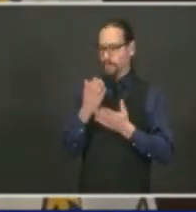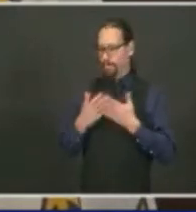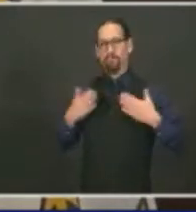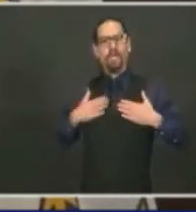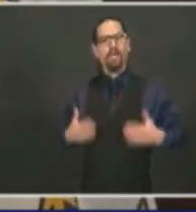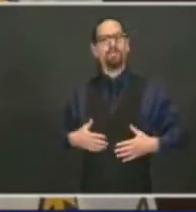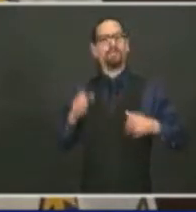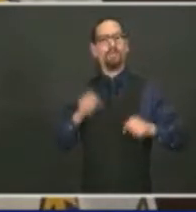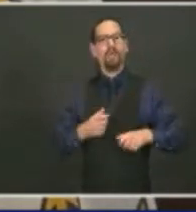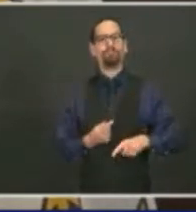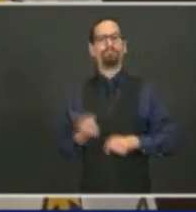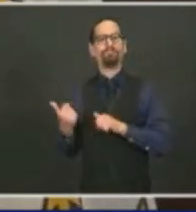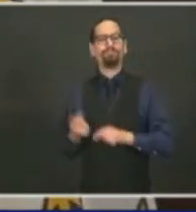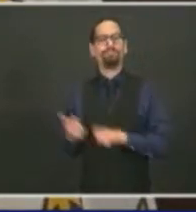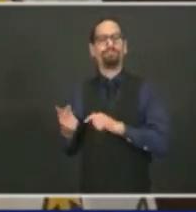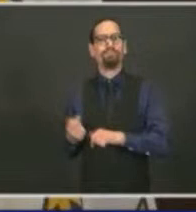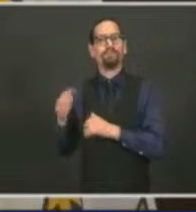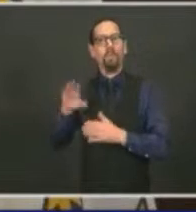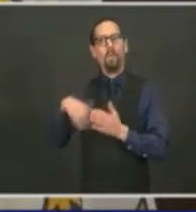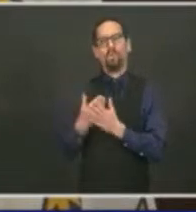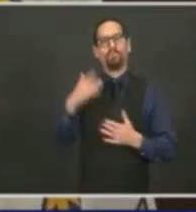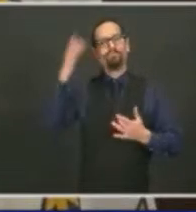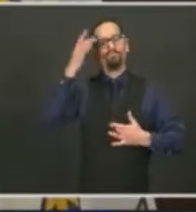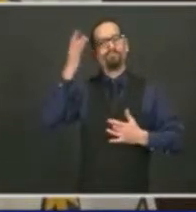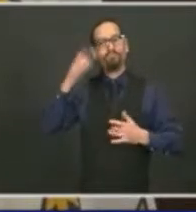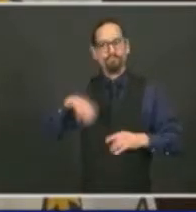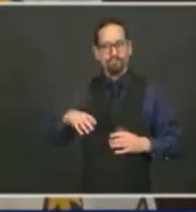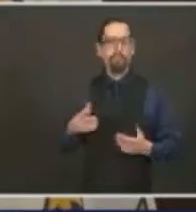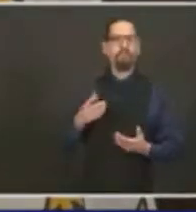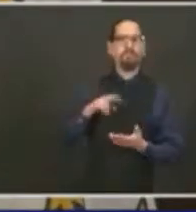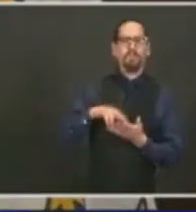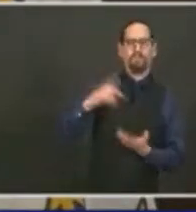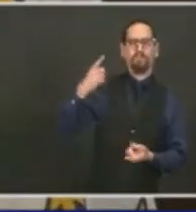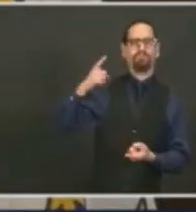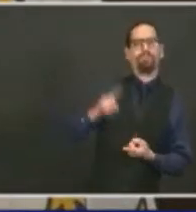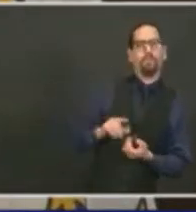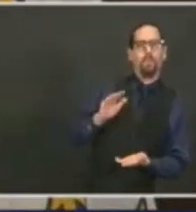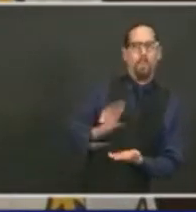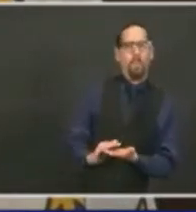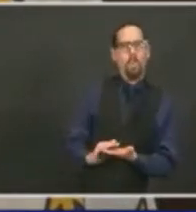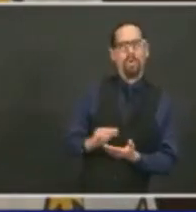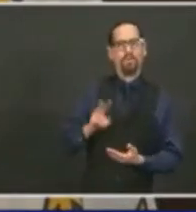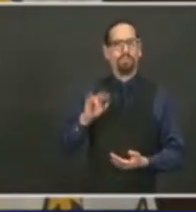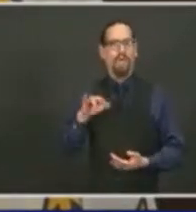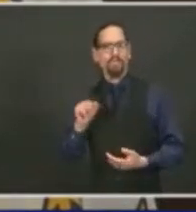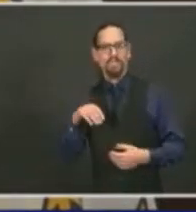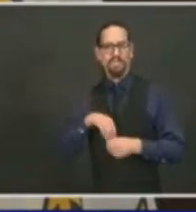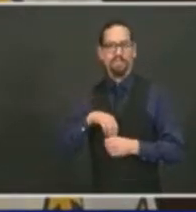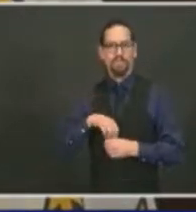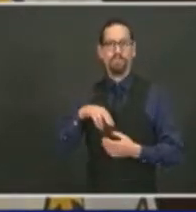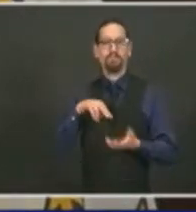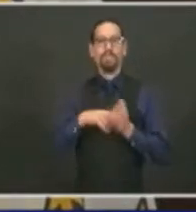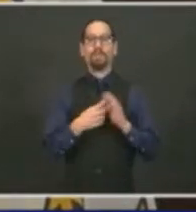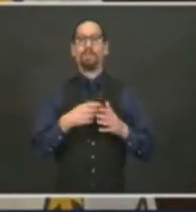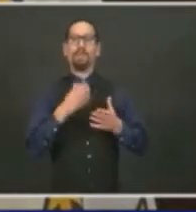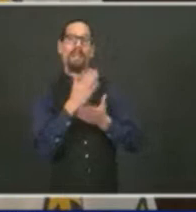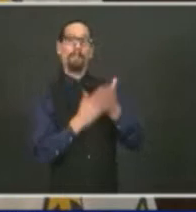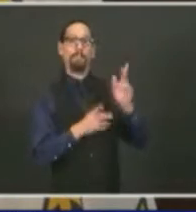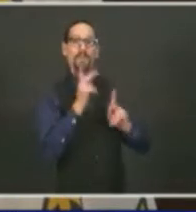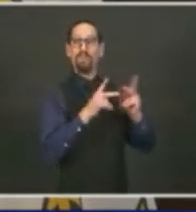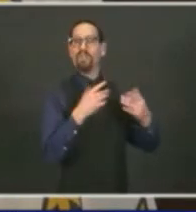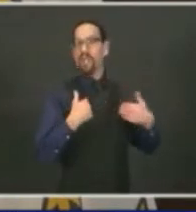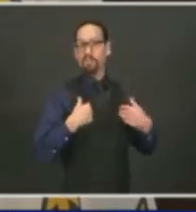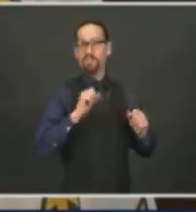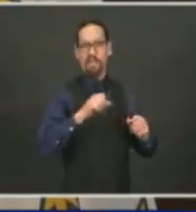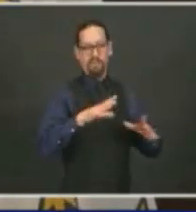but the people that they are picking up are people that are actively shedding, are most likely to transmit, et cetera. So we've talked to experts, we've talked